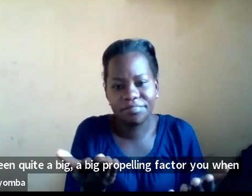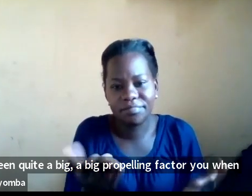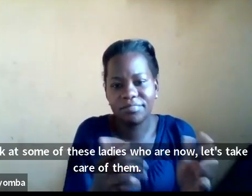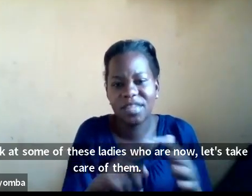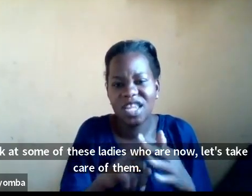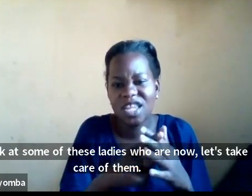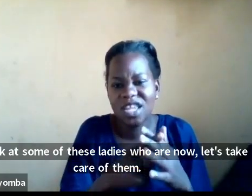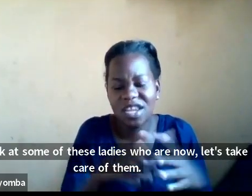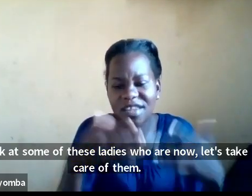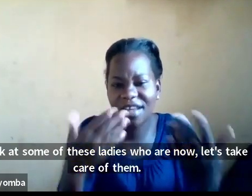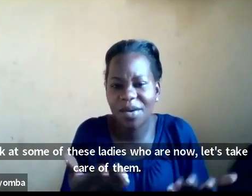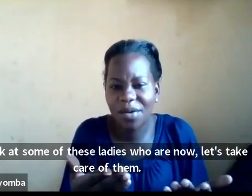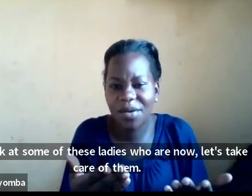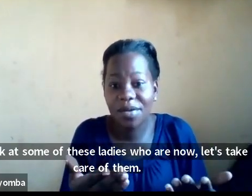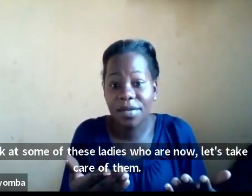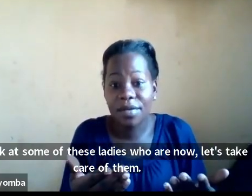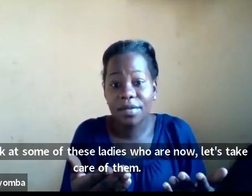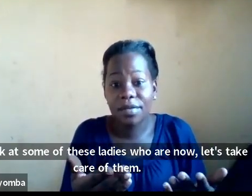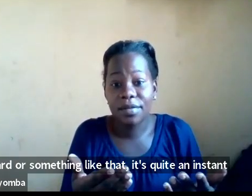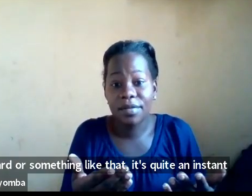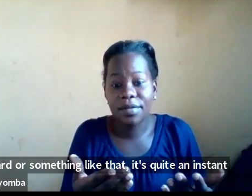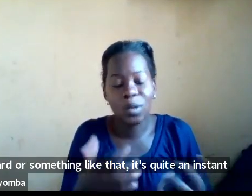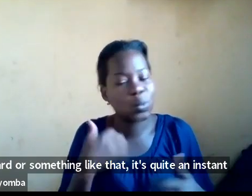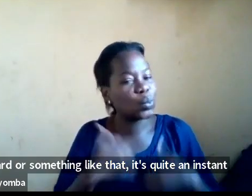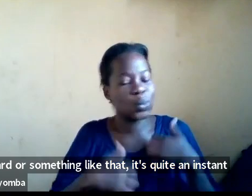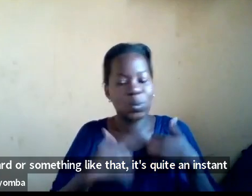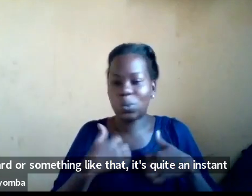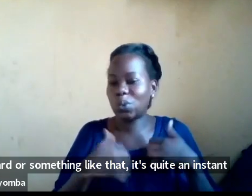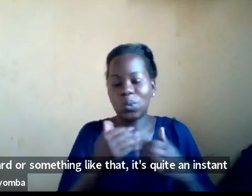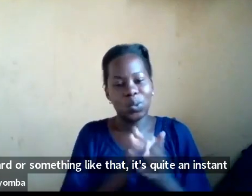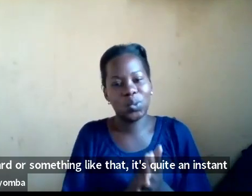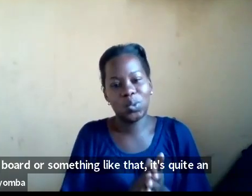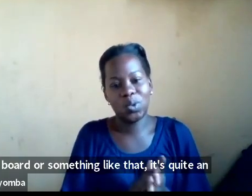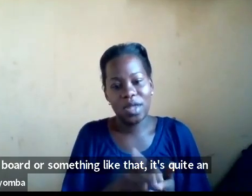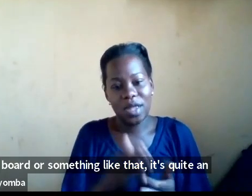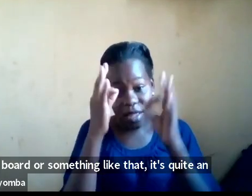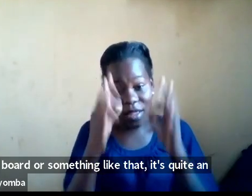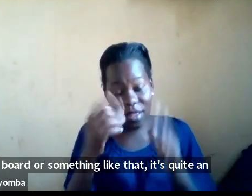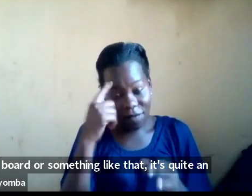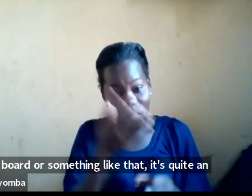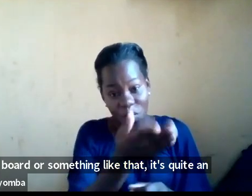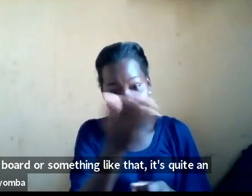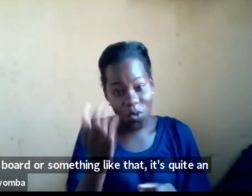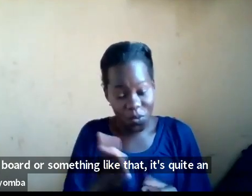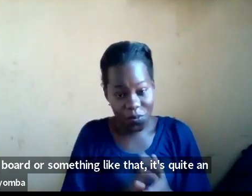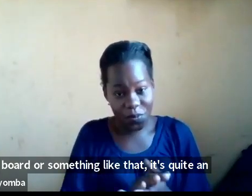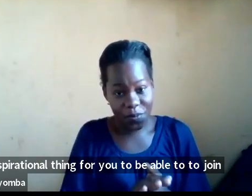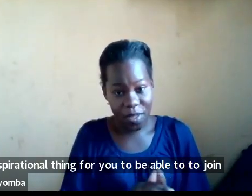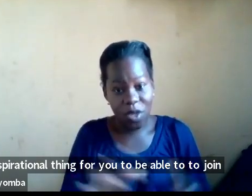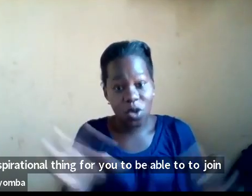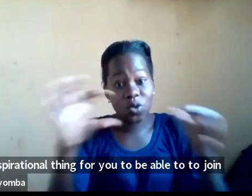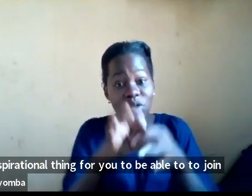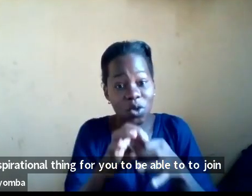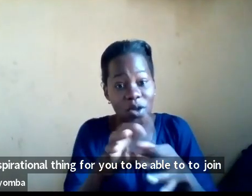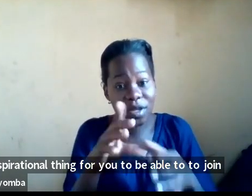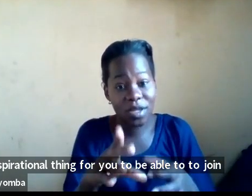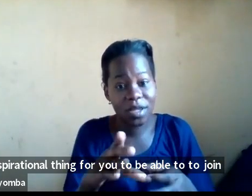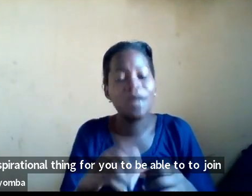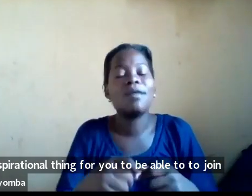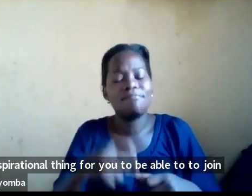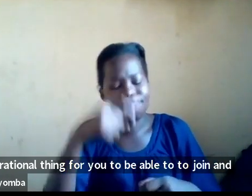or something like that, it's quite an inspirational thing for you to be able to to join and thrive in this